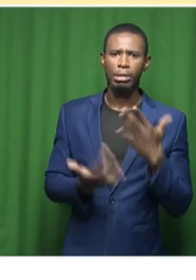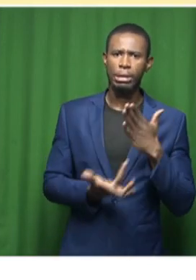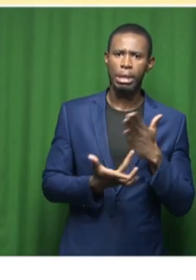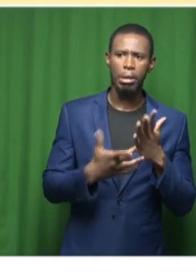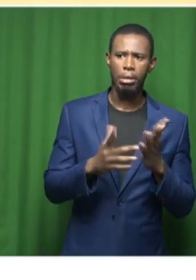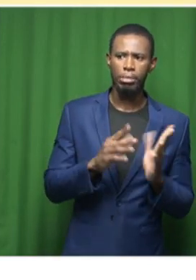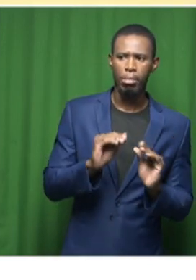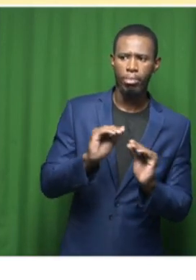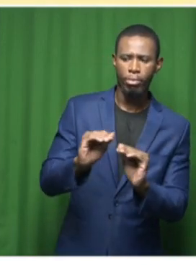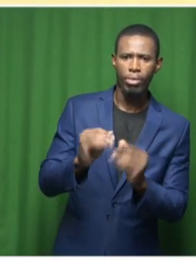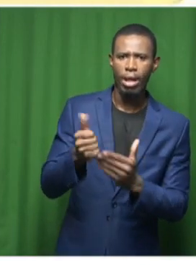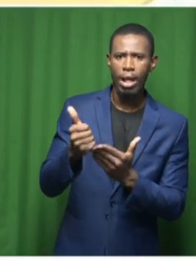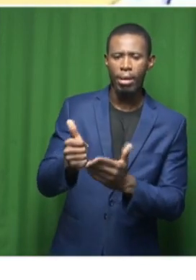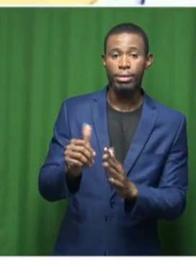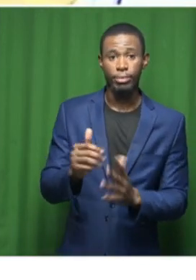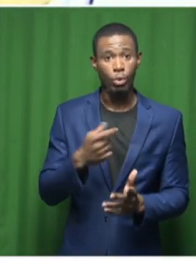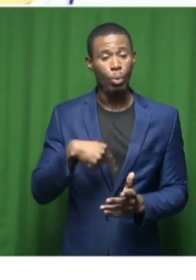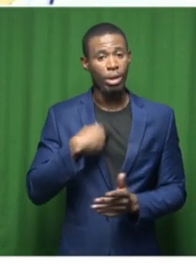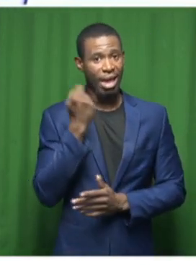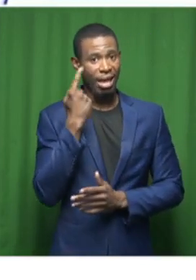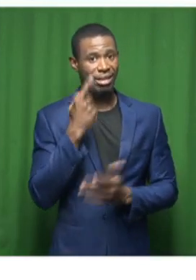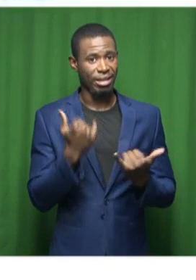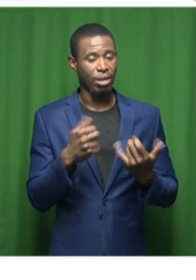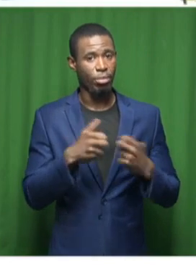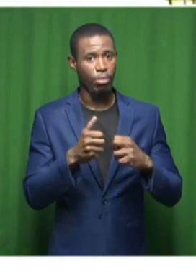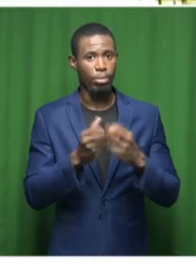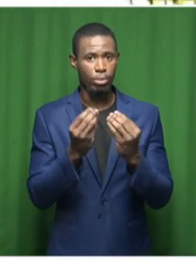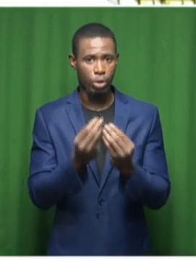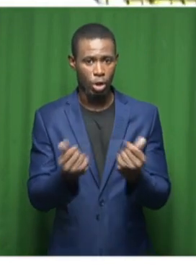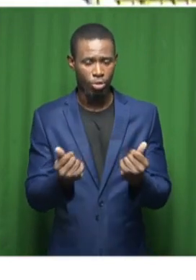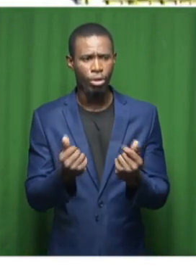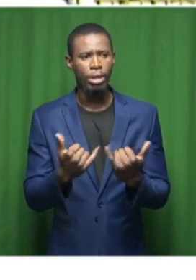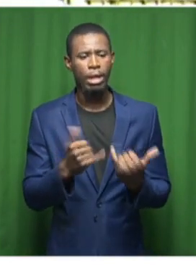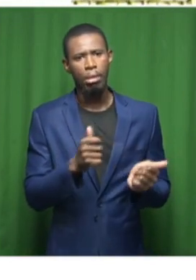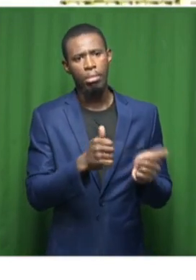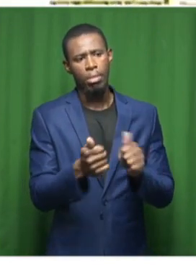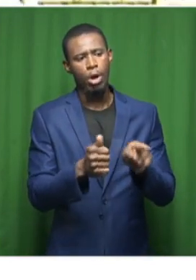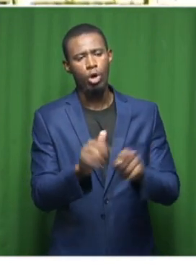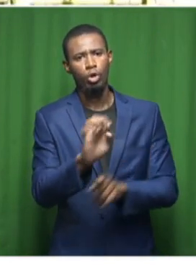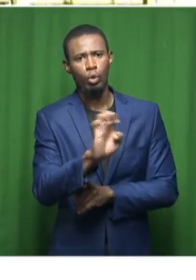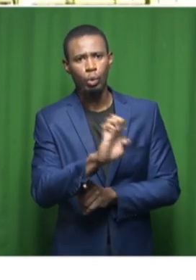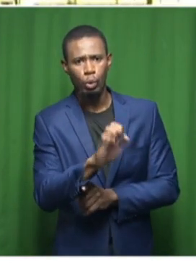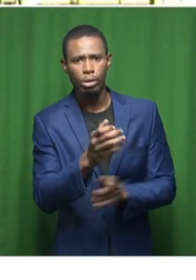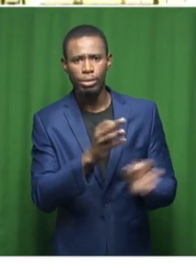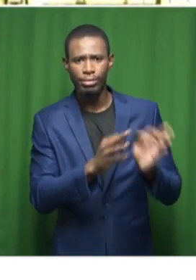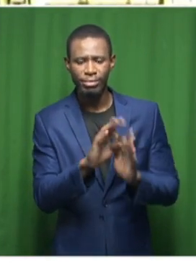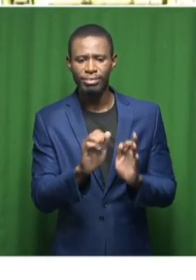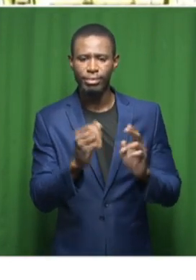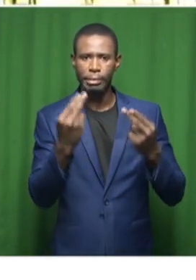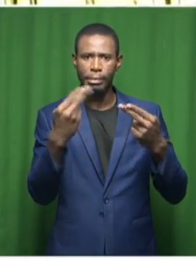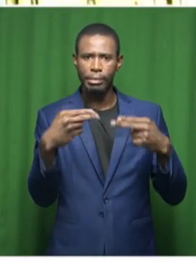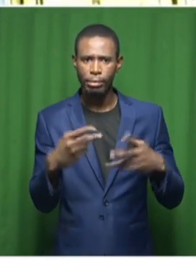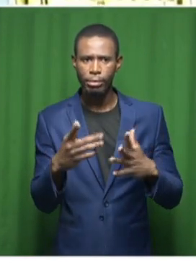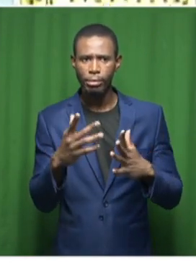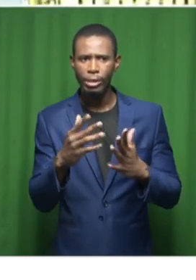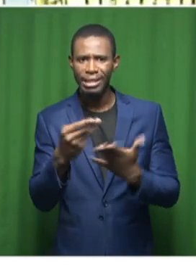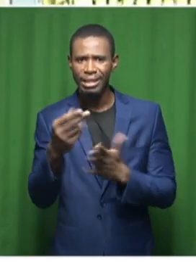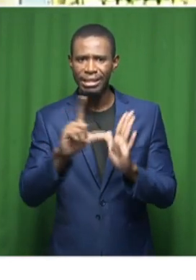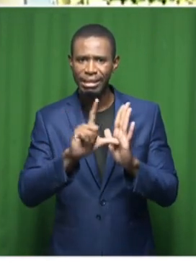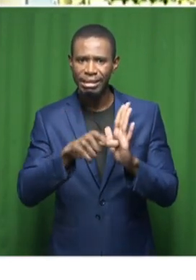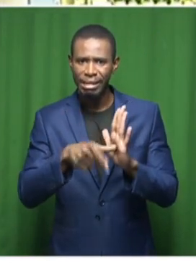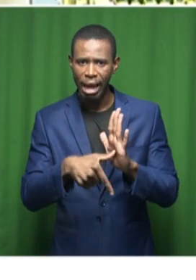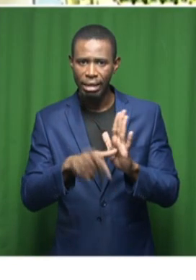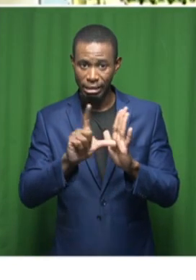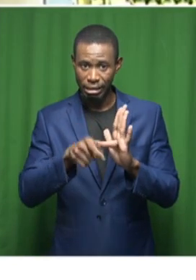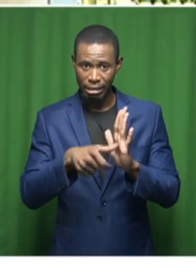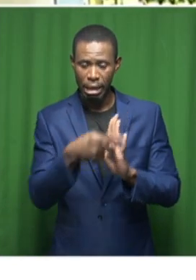We understand that we're solving a problem here, but let's just bring in Eugene on the architecture side. Yeah. Just take us through